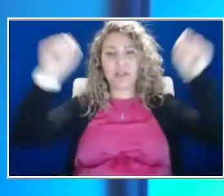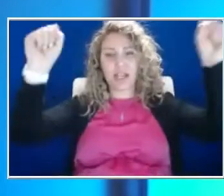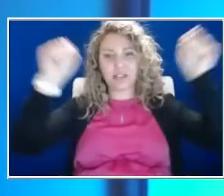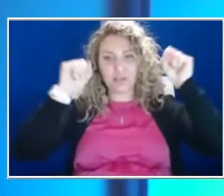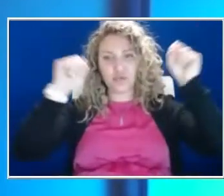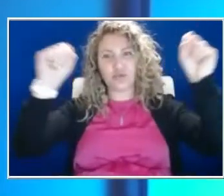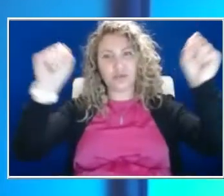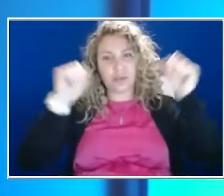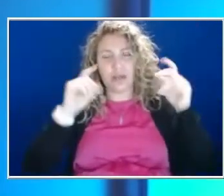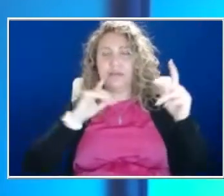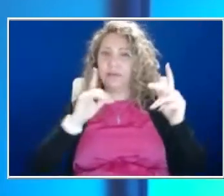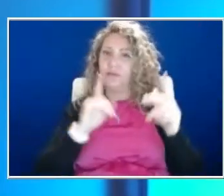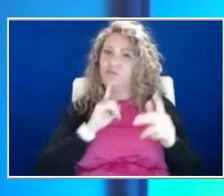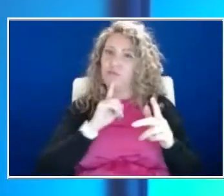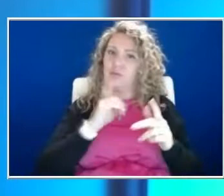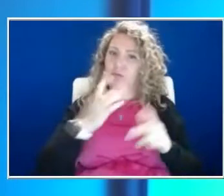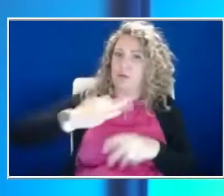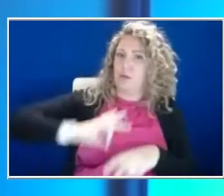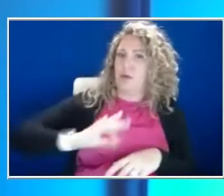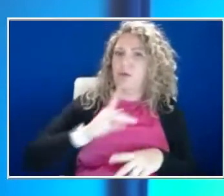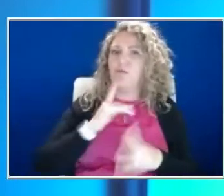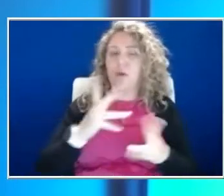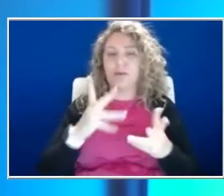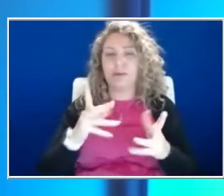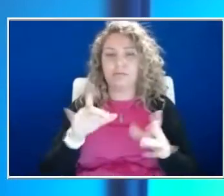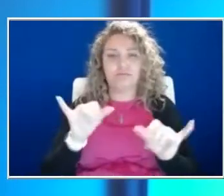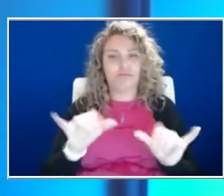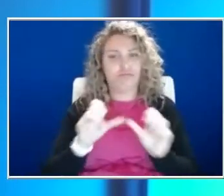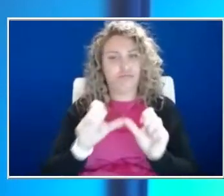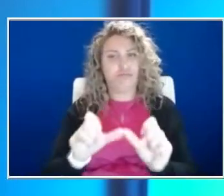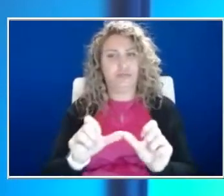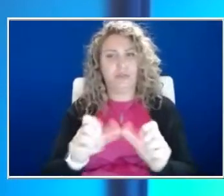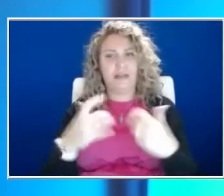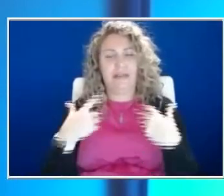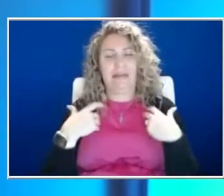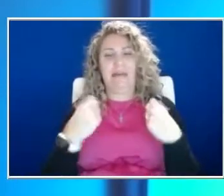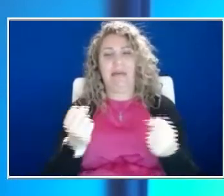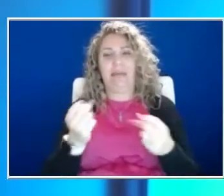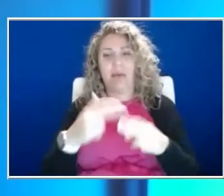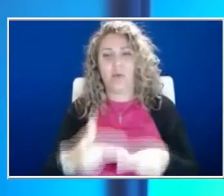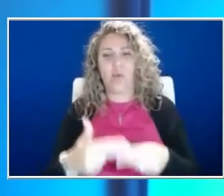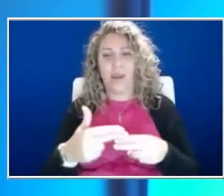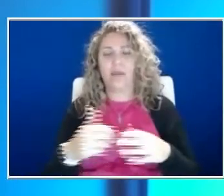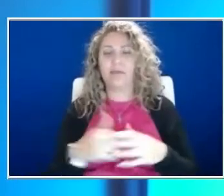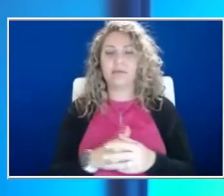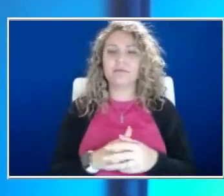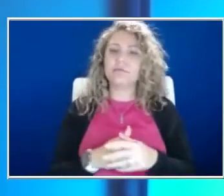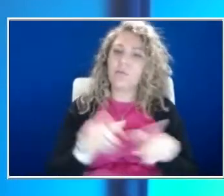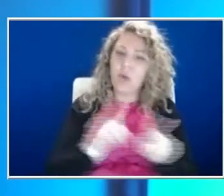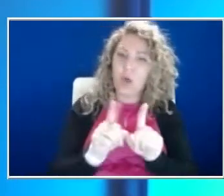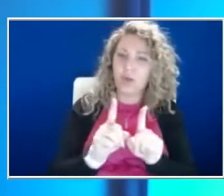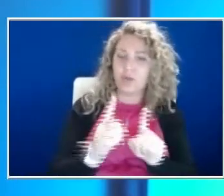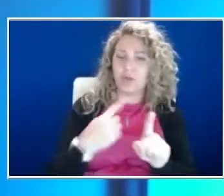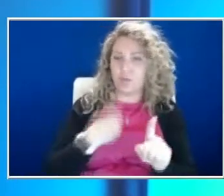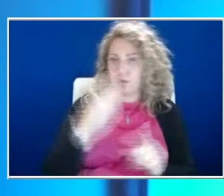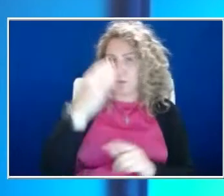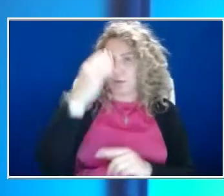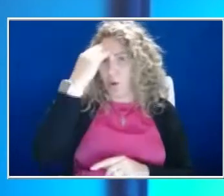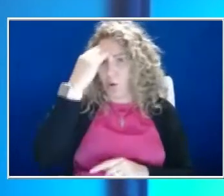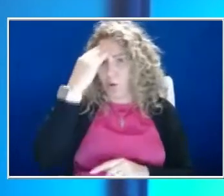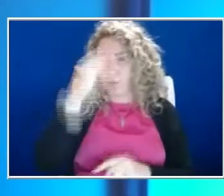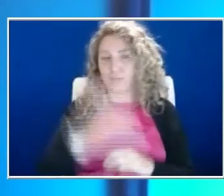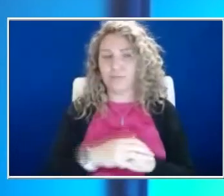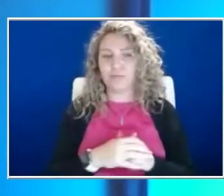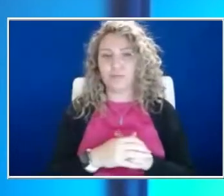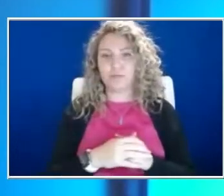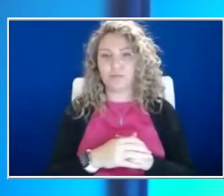beneficial because we want to maintain a normal, healthy weight. We also know that that then goes